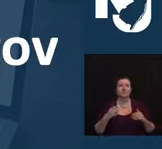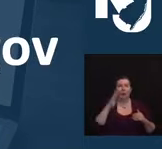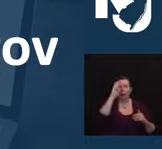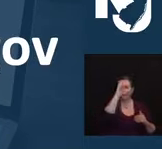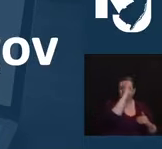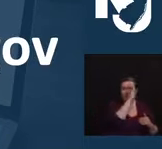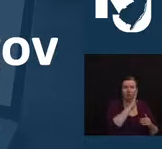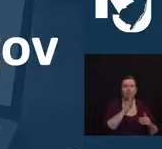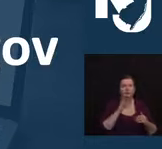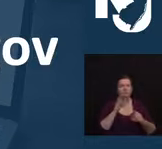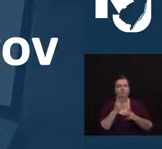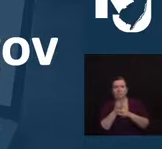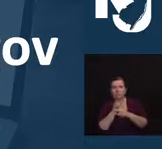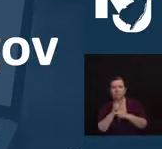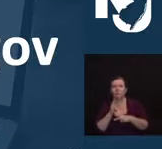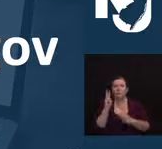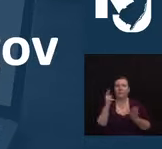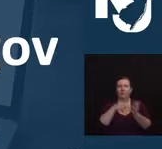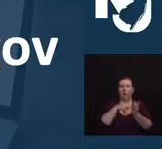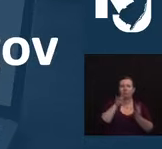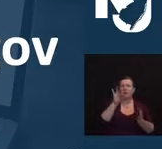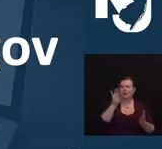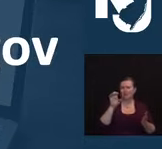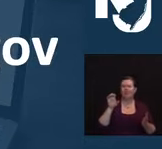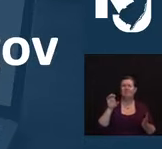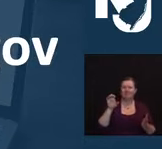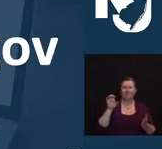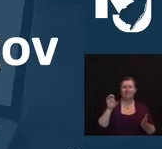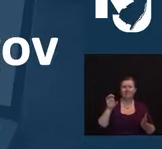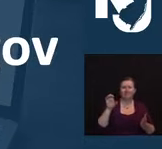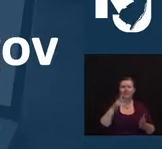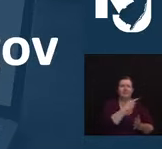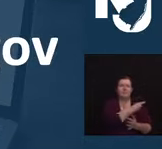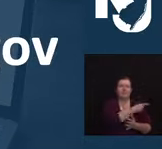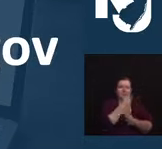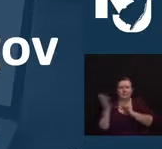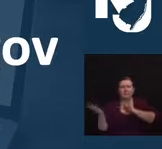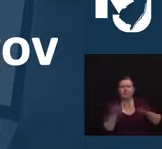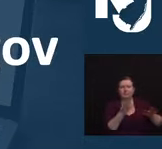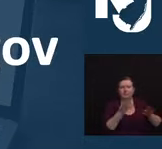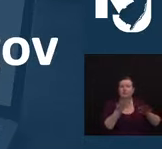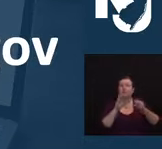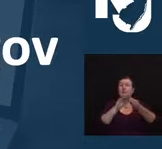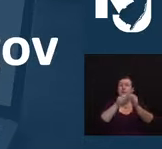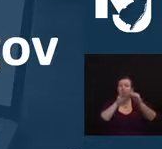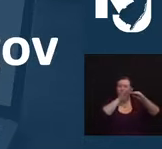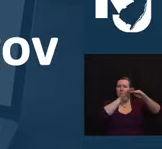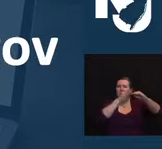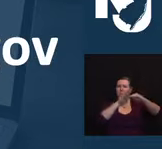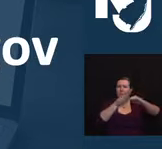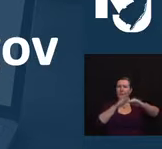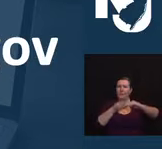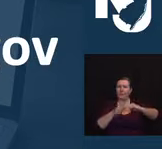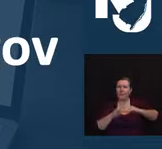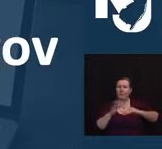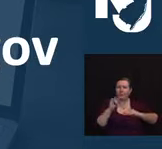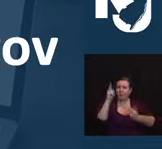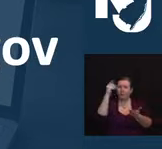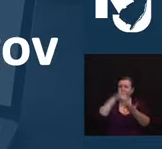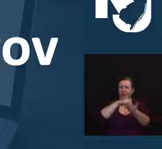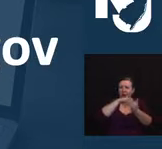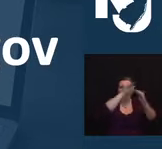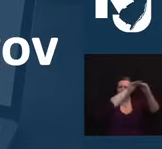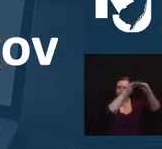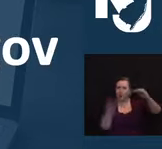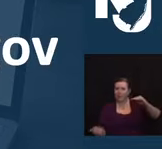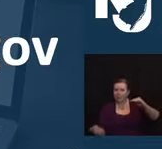patients. That number has come down by about 1,000 and has been consistent since then. In fact, our hospitalizations have been below 2,000 for the